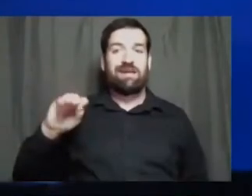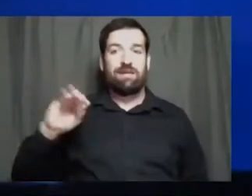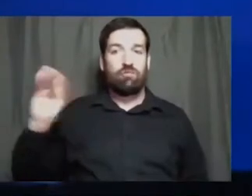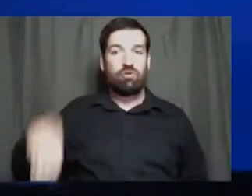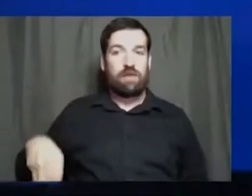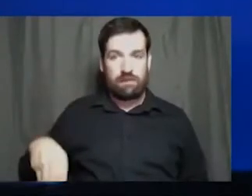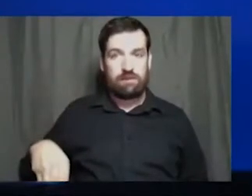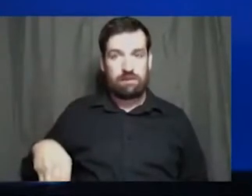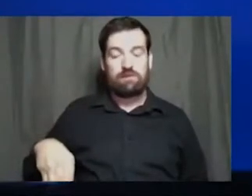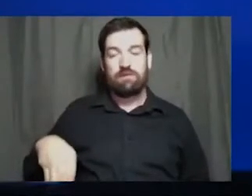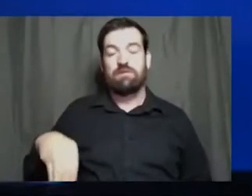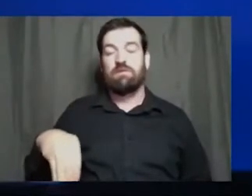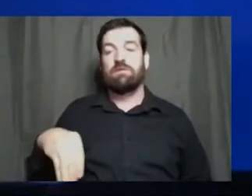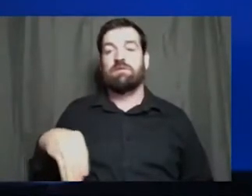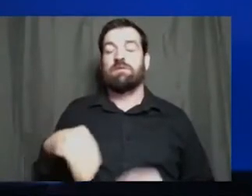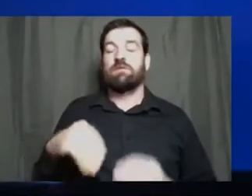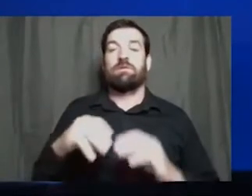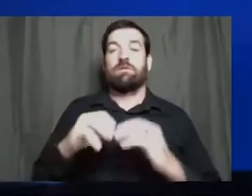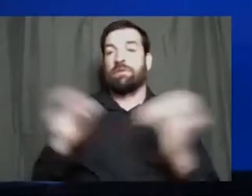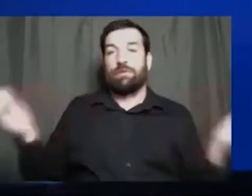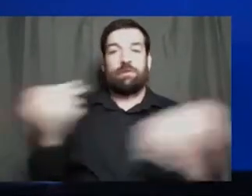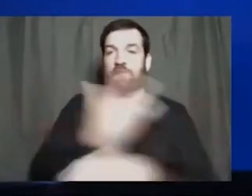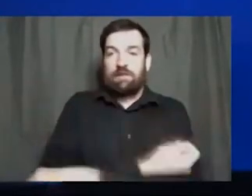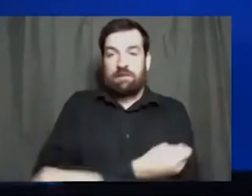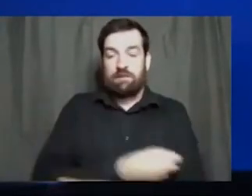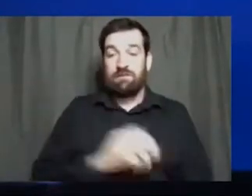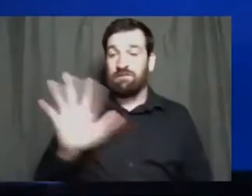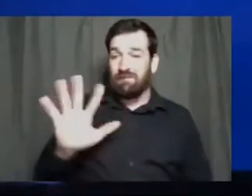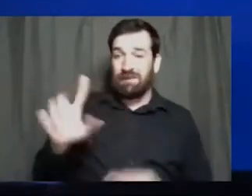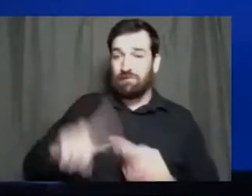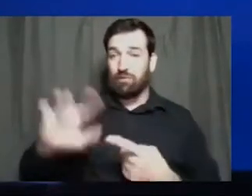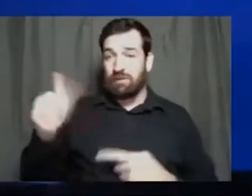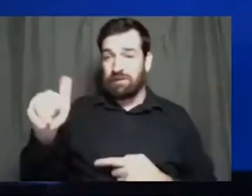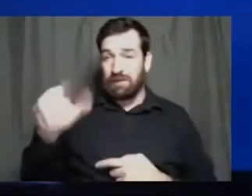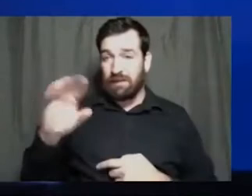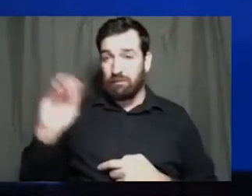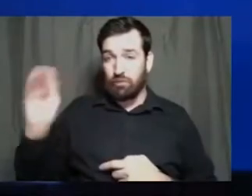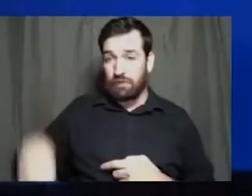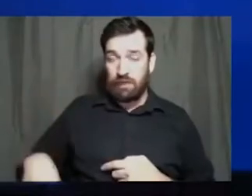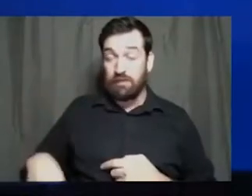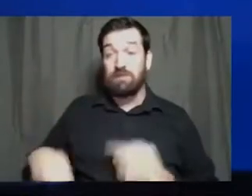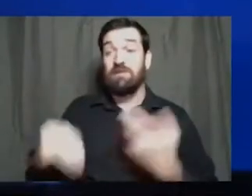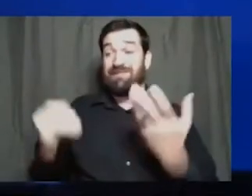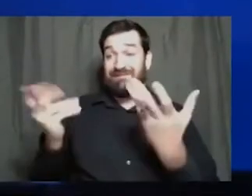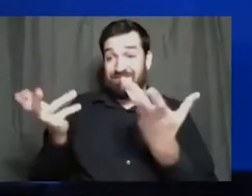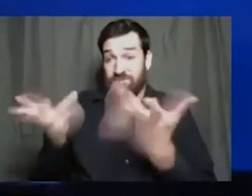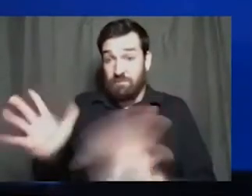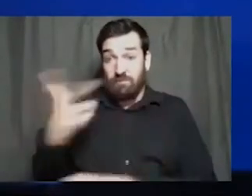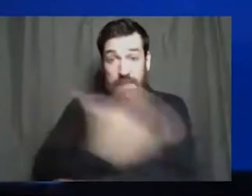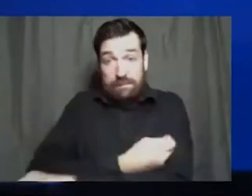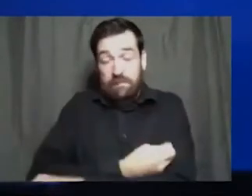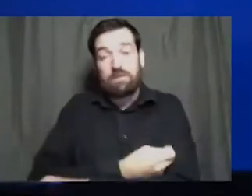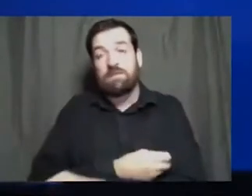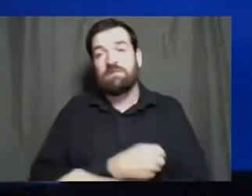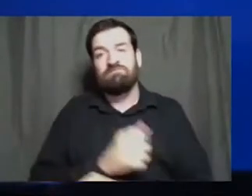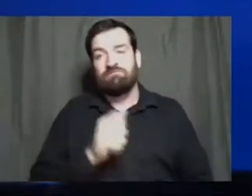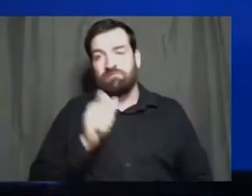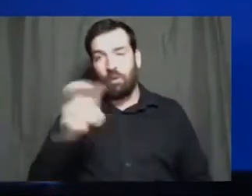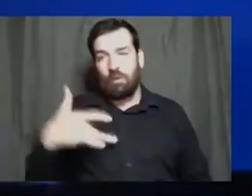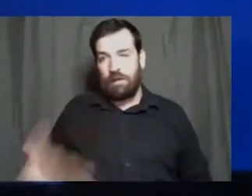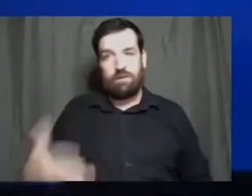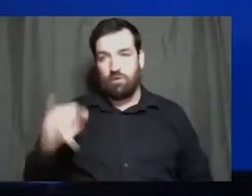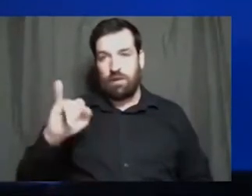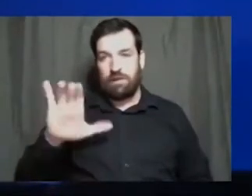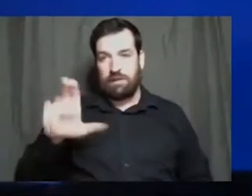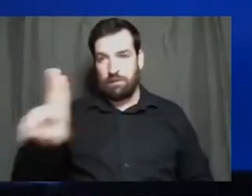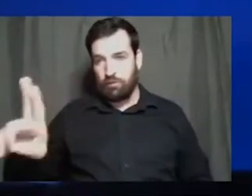are vaccinated, and those who are vaccinated tend not to ever end up in the ICU or die or things like that. So we know the vaccine is still very effective against the Delta